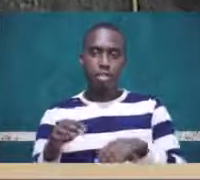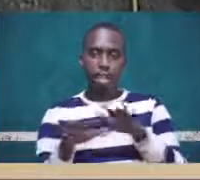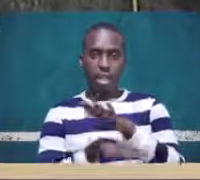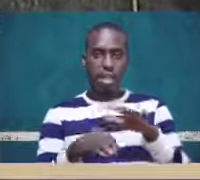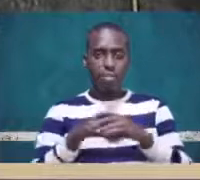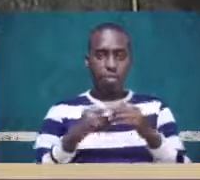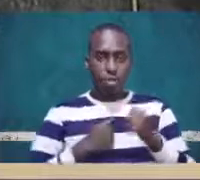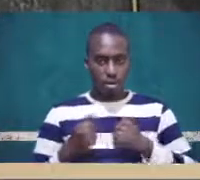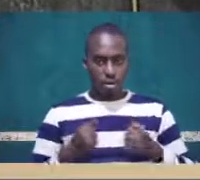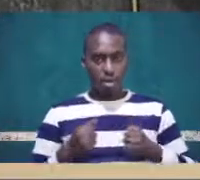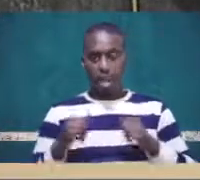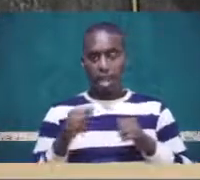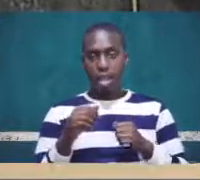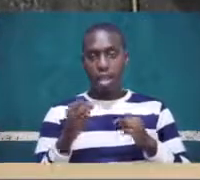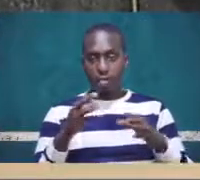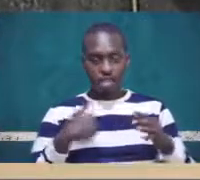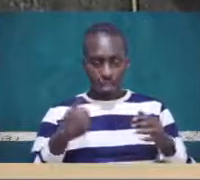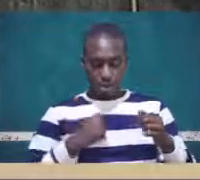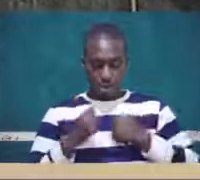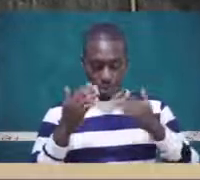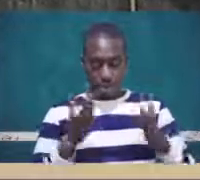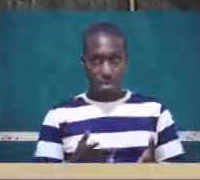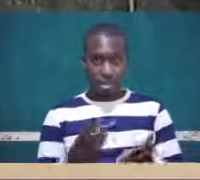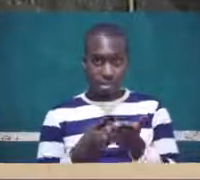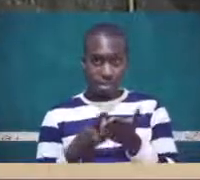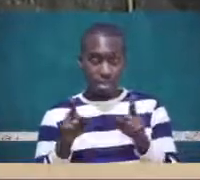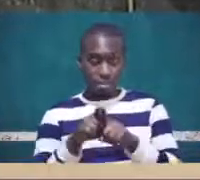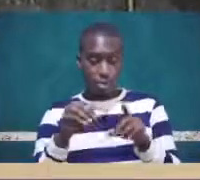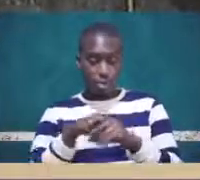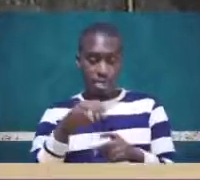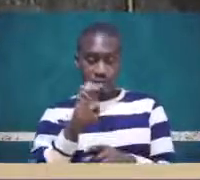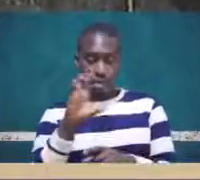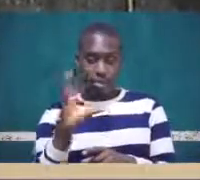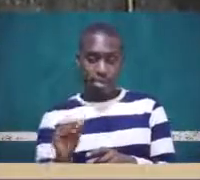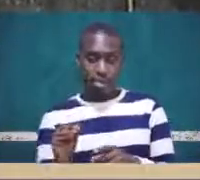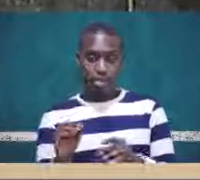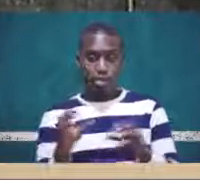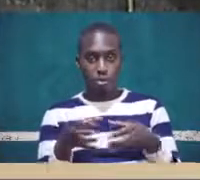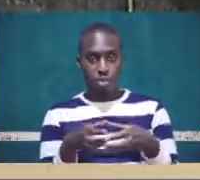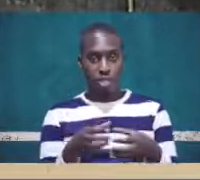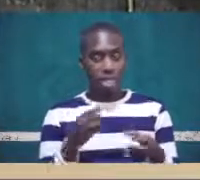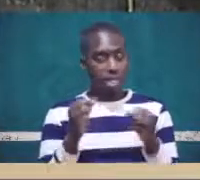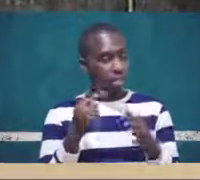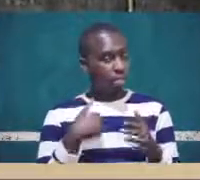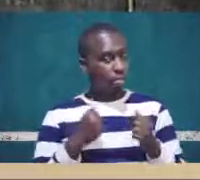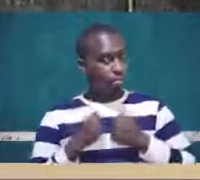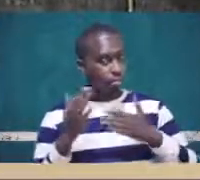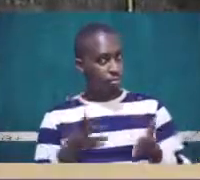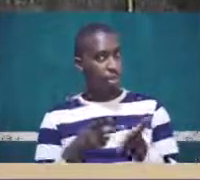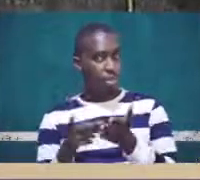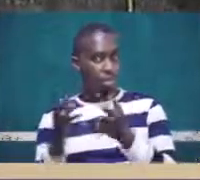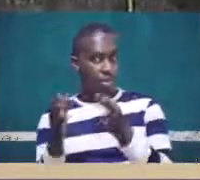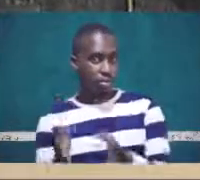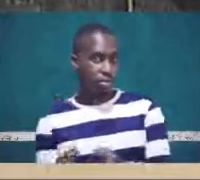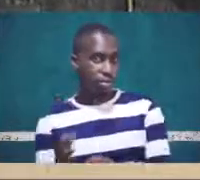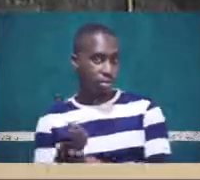I'm a Rwandan buying, like East African community, if I'm a Rwandan, I'm buying goods